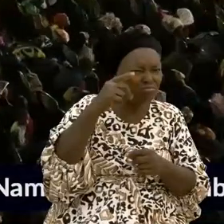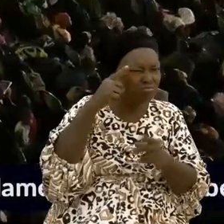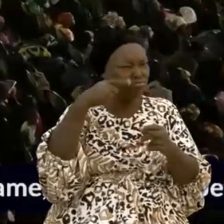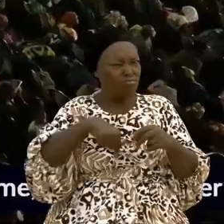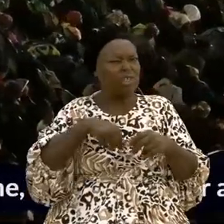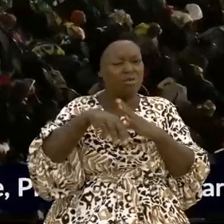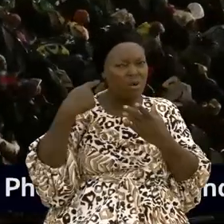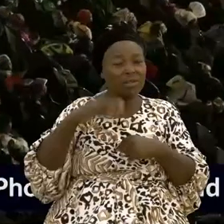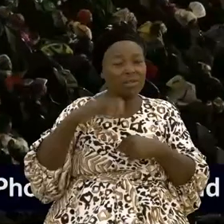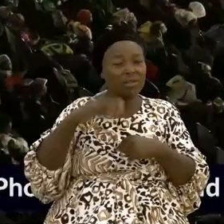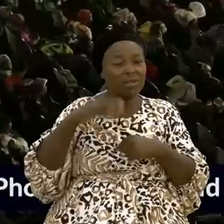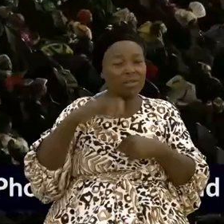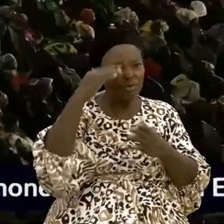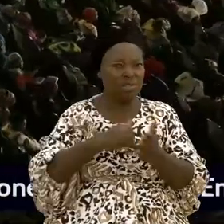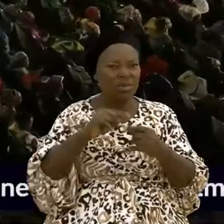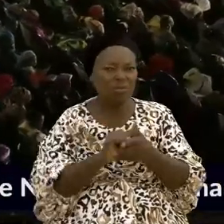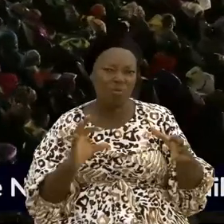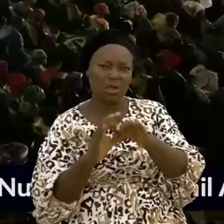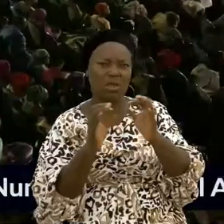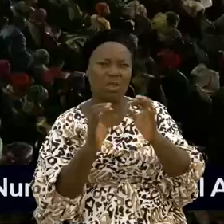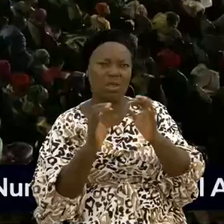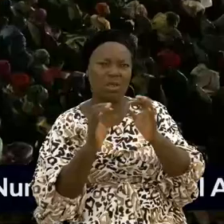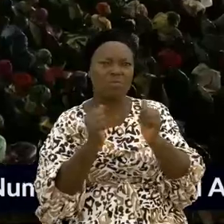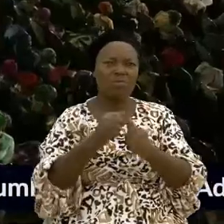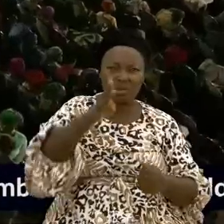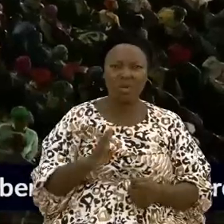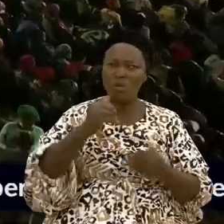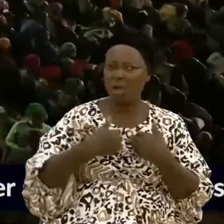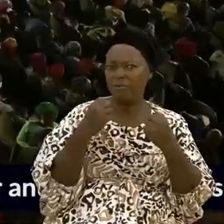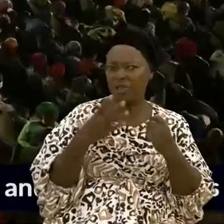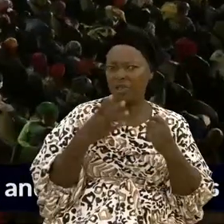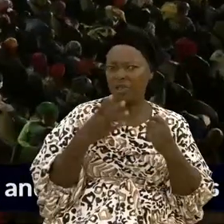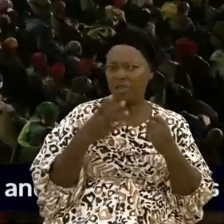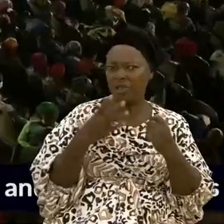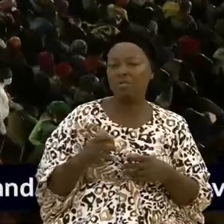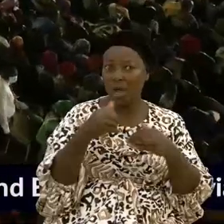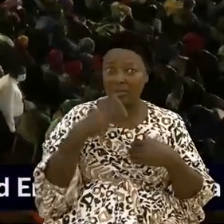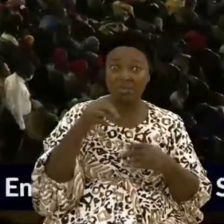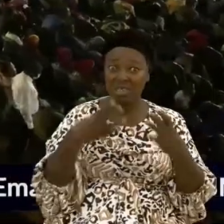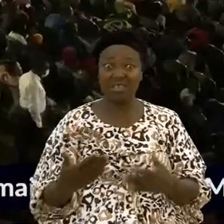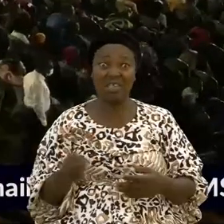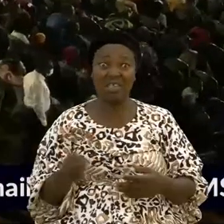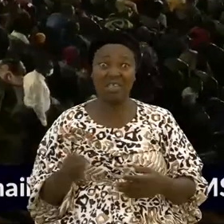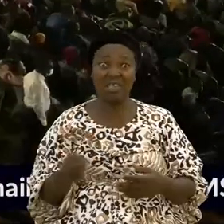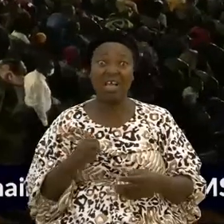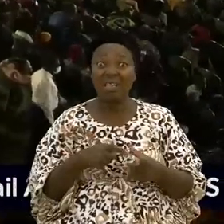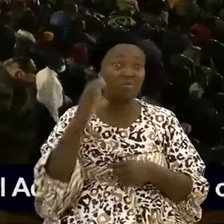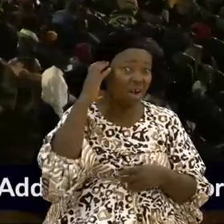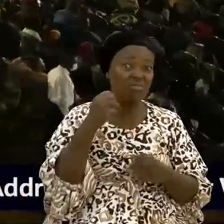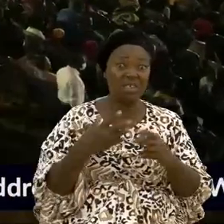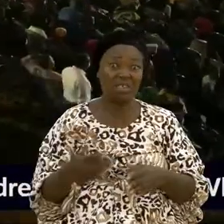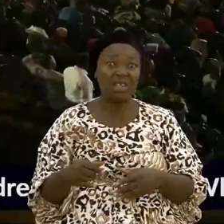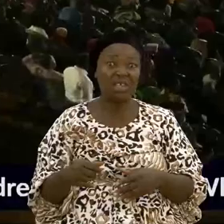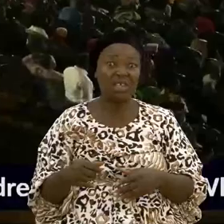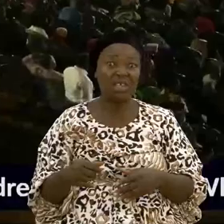God. You have heard many things. You have seen it even on the screen. Dead people coming back